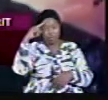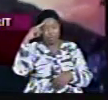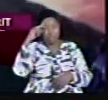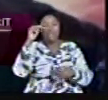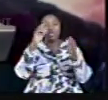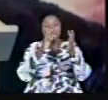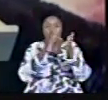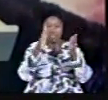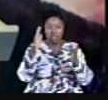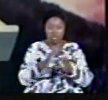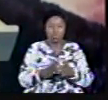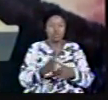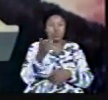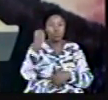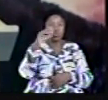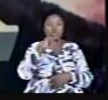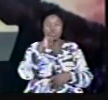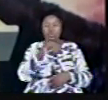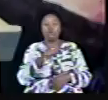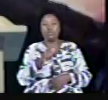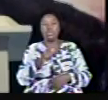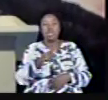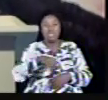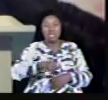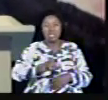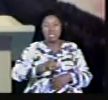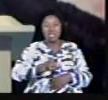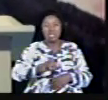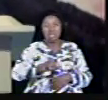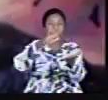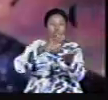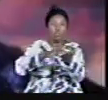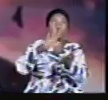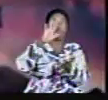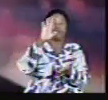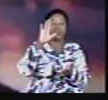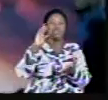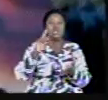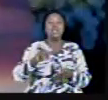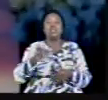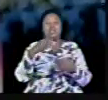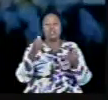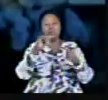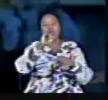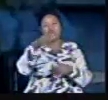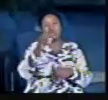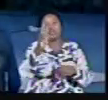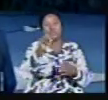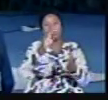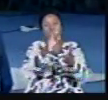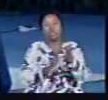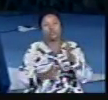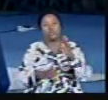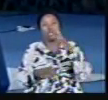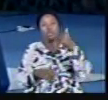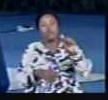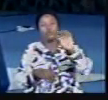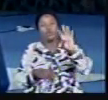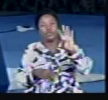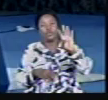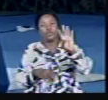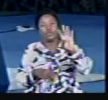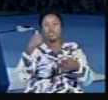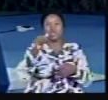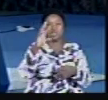was not yet glorified. Look at John chapter 14, verse 16. It tells us, and I